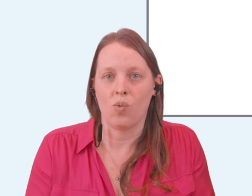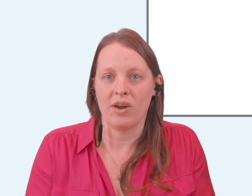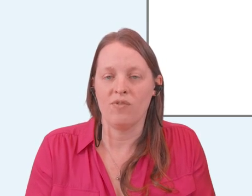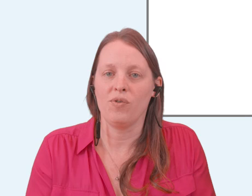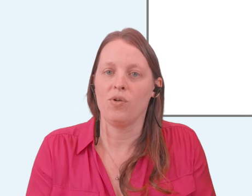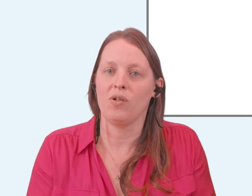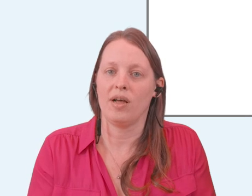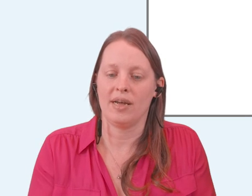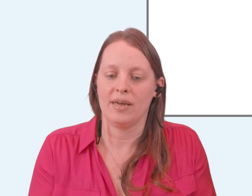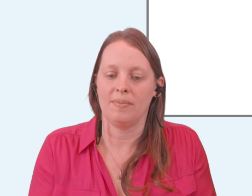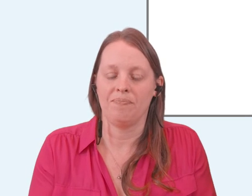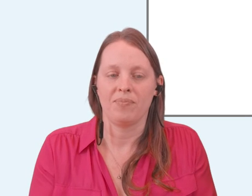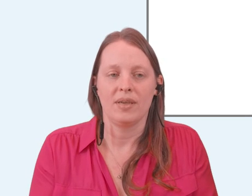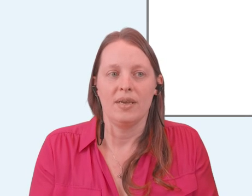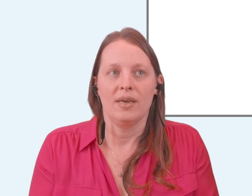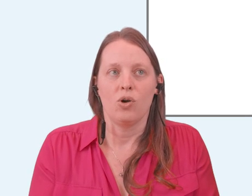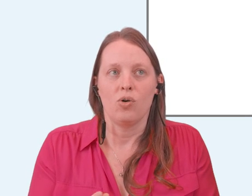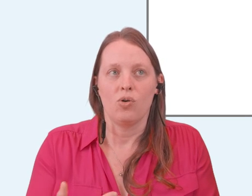it's a wonderful